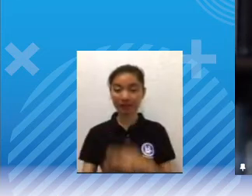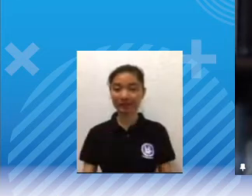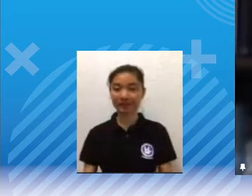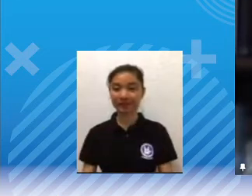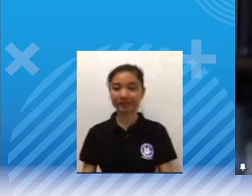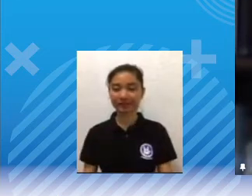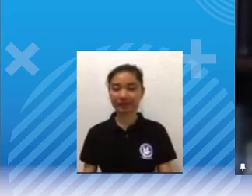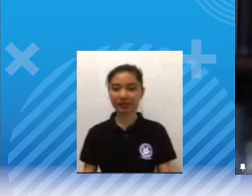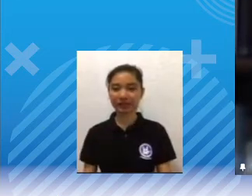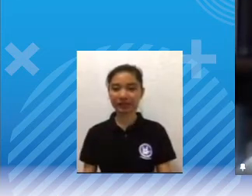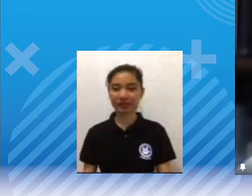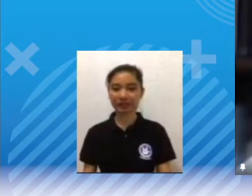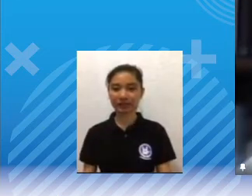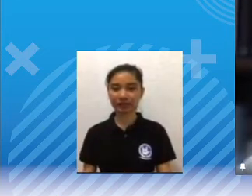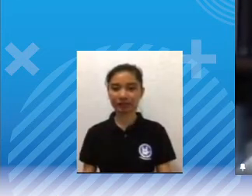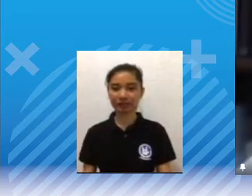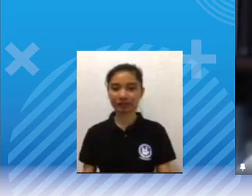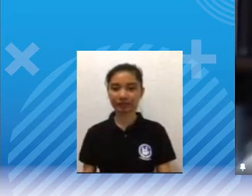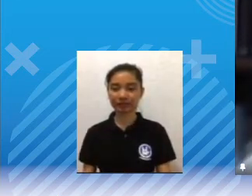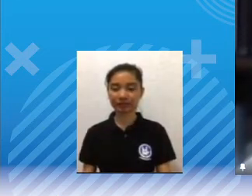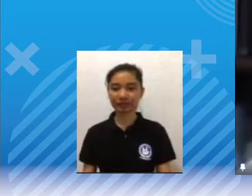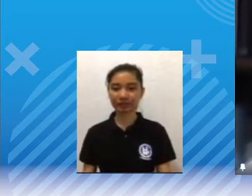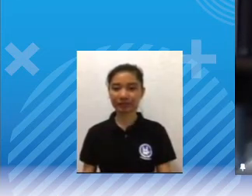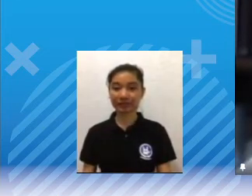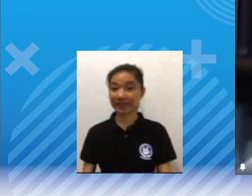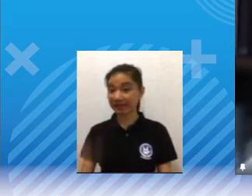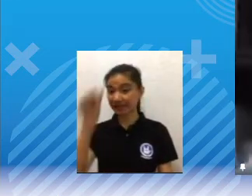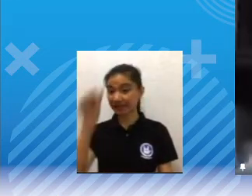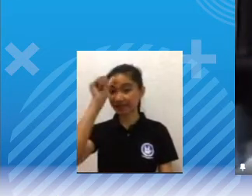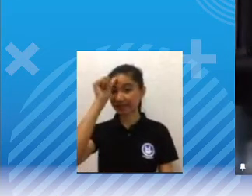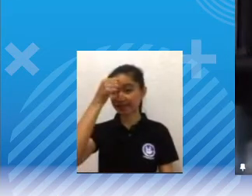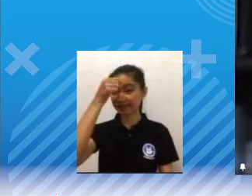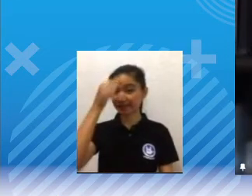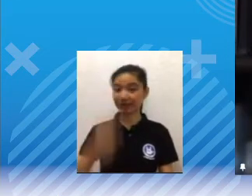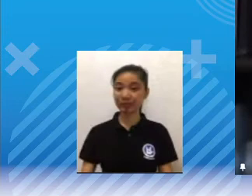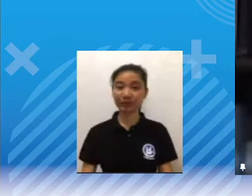open forum. Paalala lang po uli.